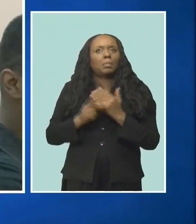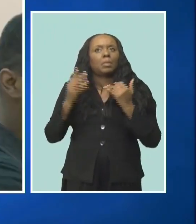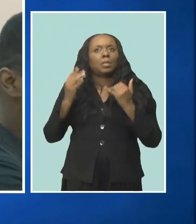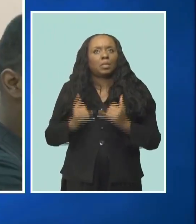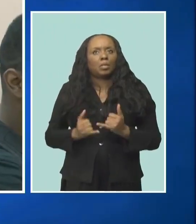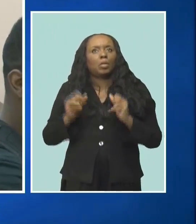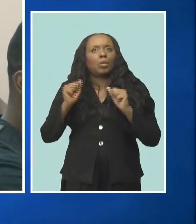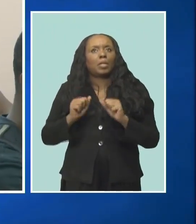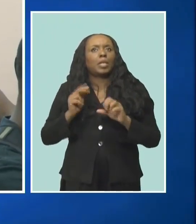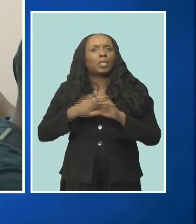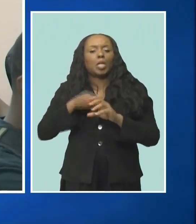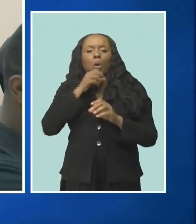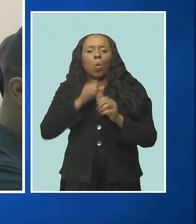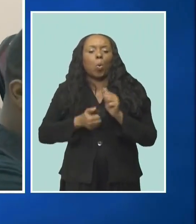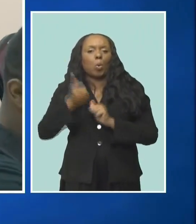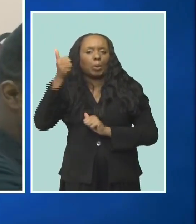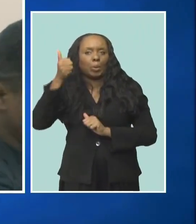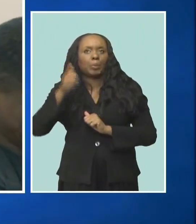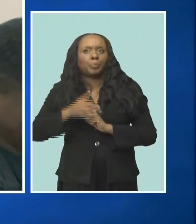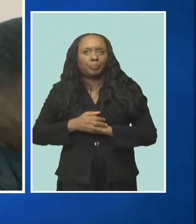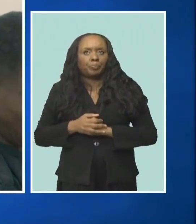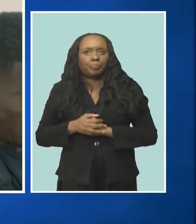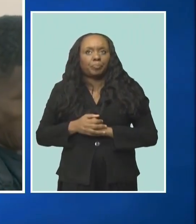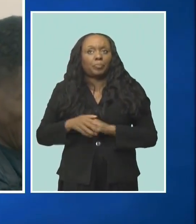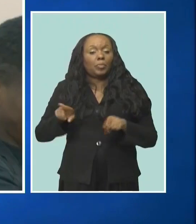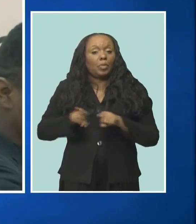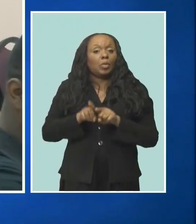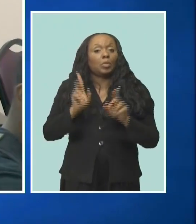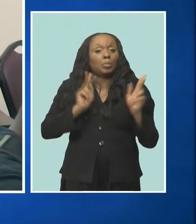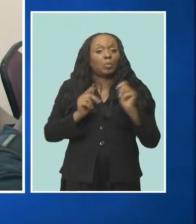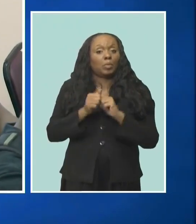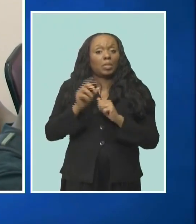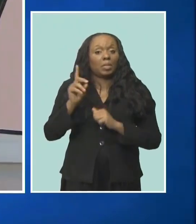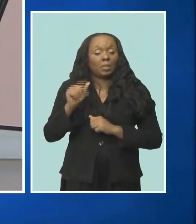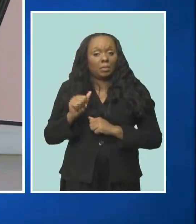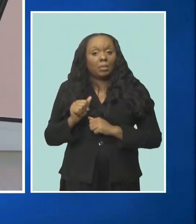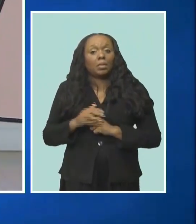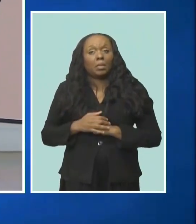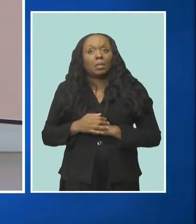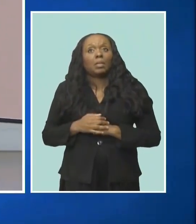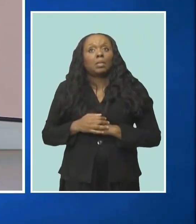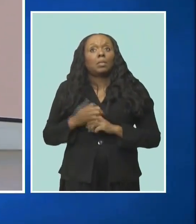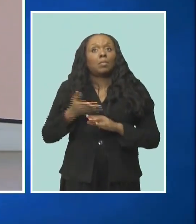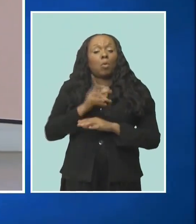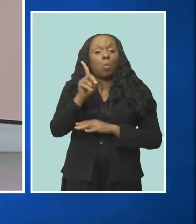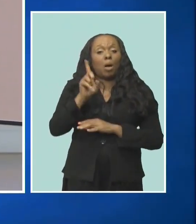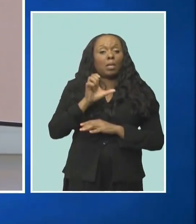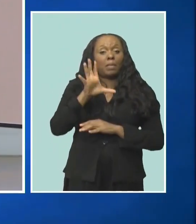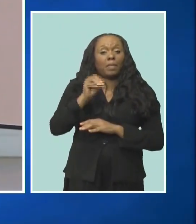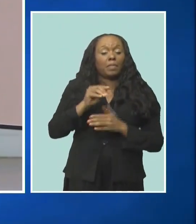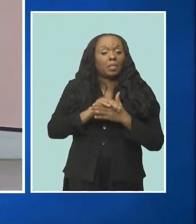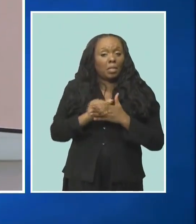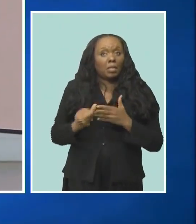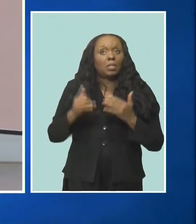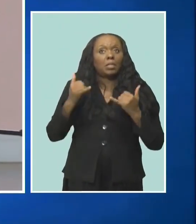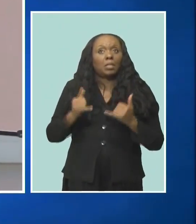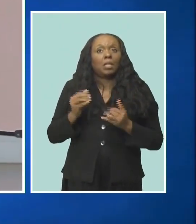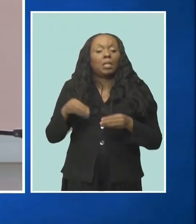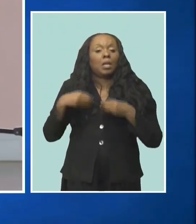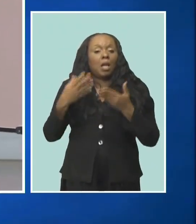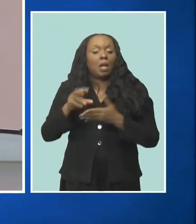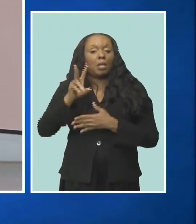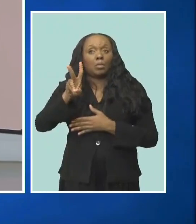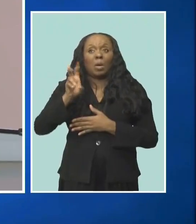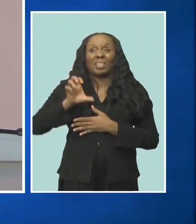increasing the weekly stipend for job starters with disabilities from $150 to $250 in